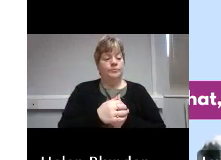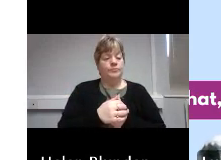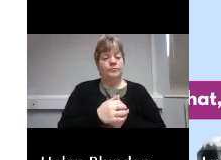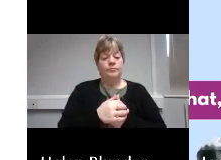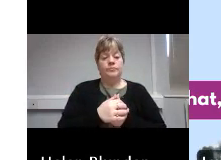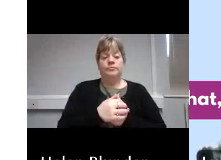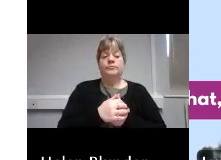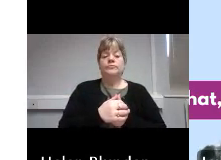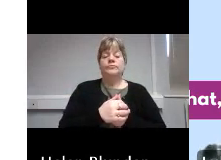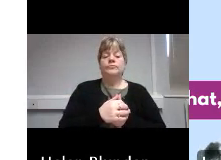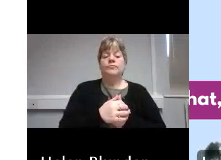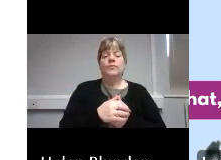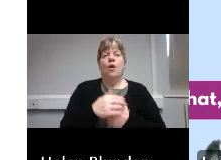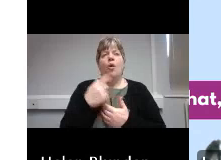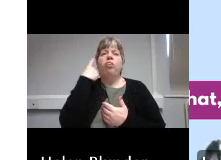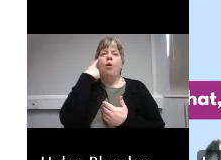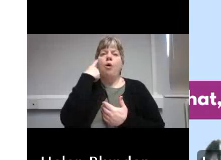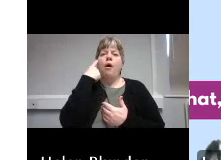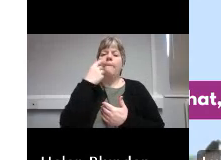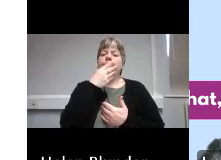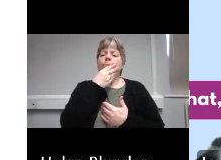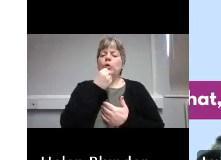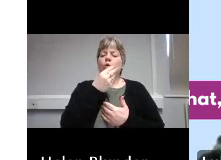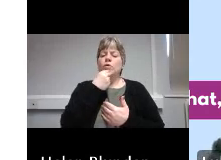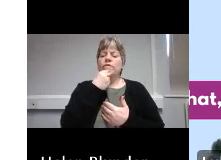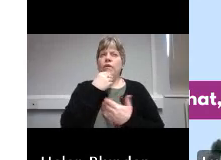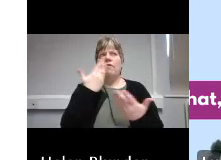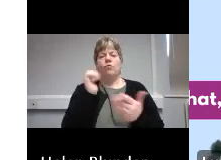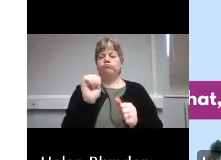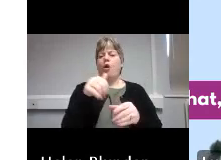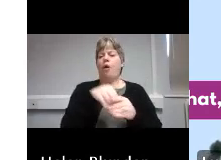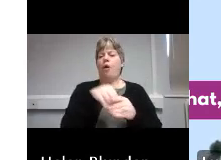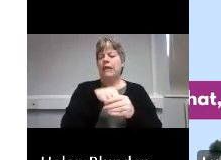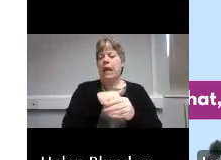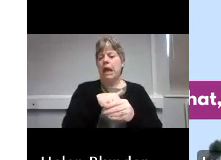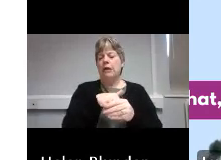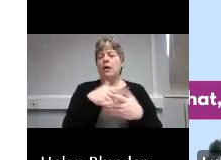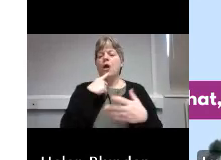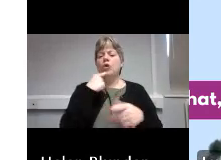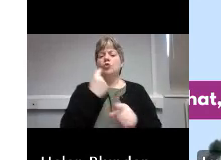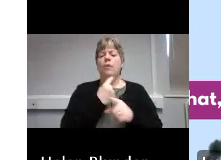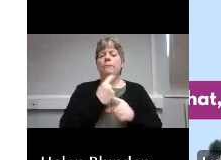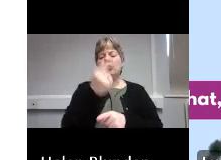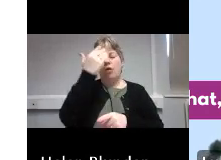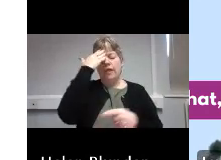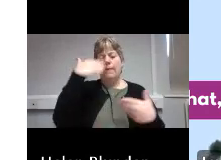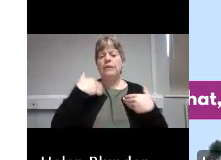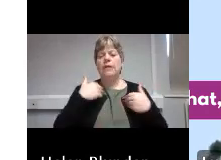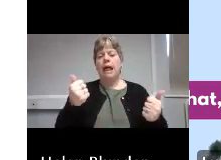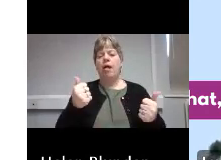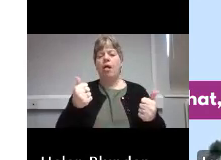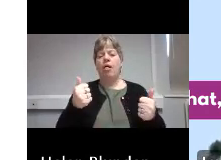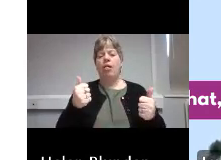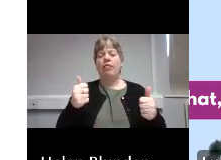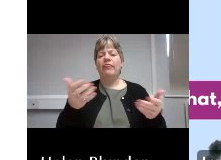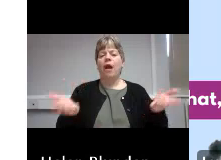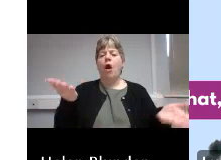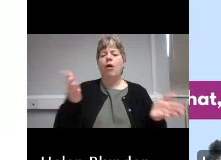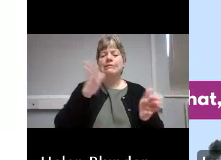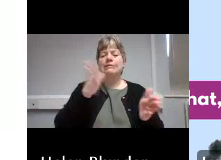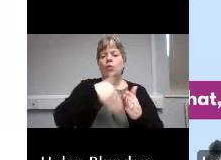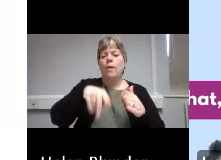So we just thought that it would be helpful for context to mention the mental health continuum at this point. So